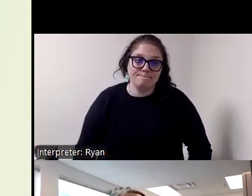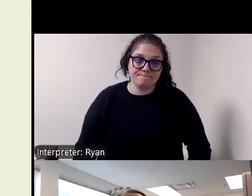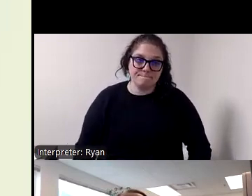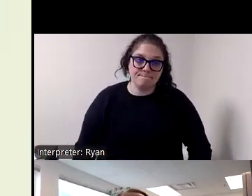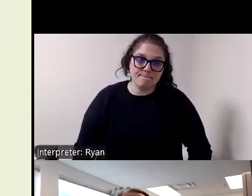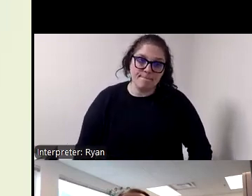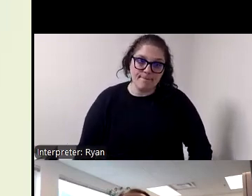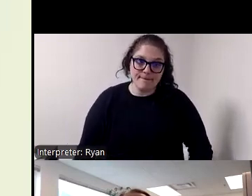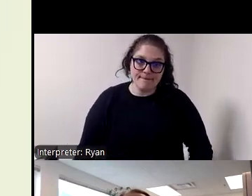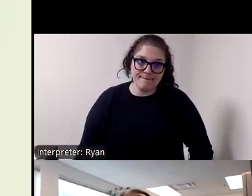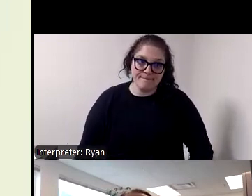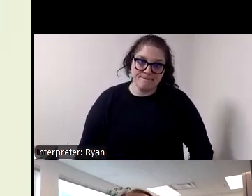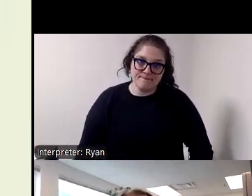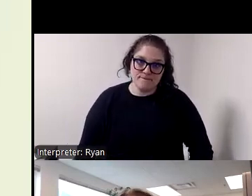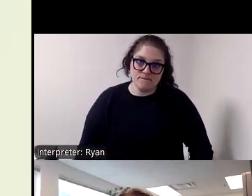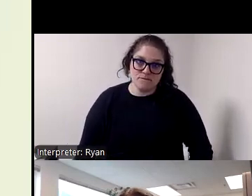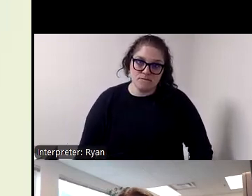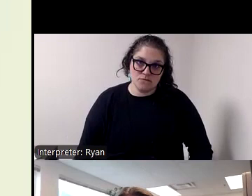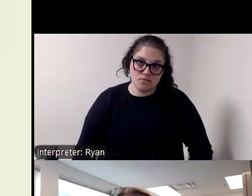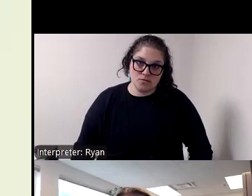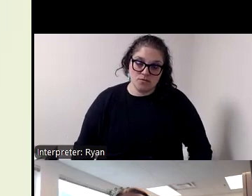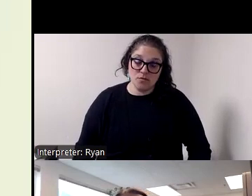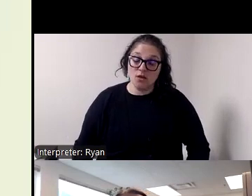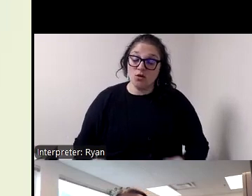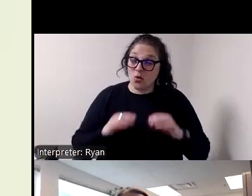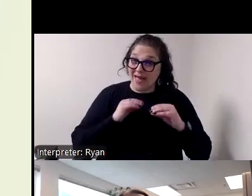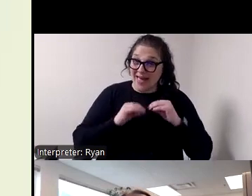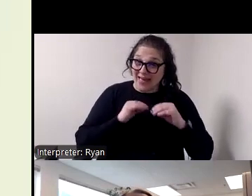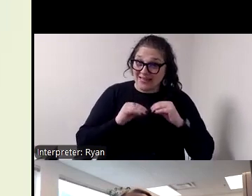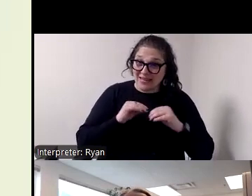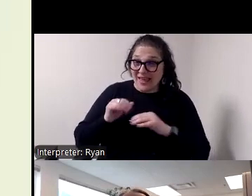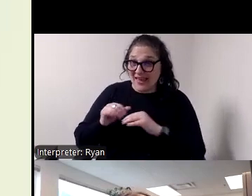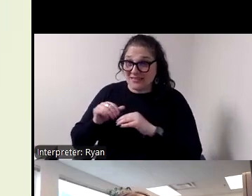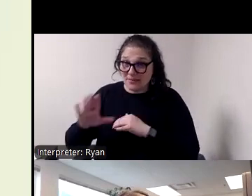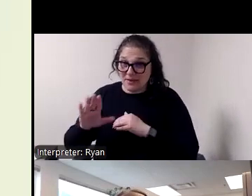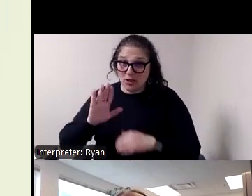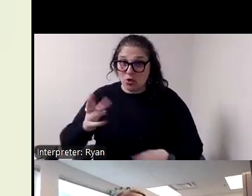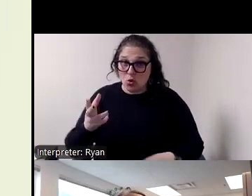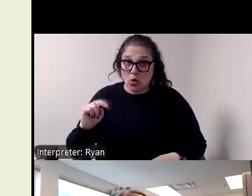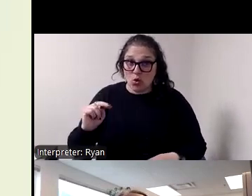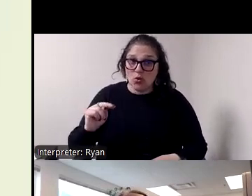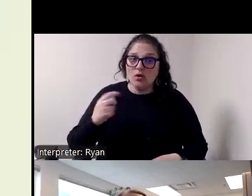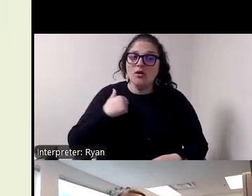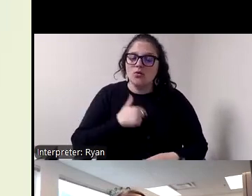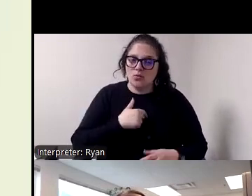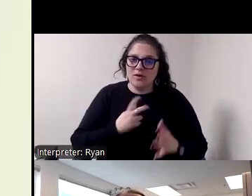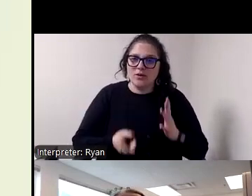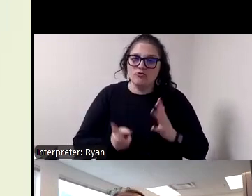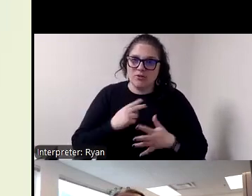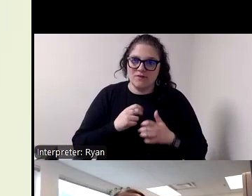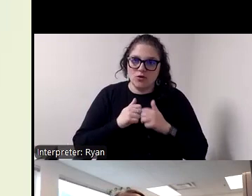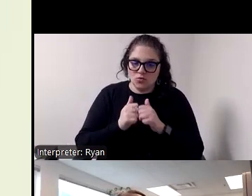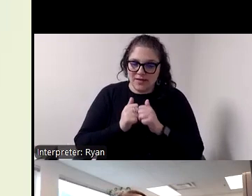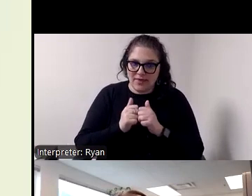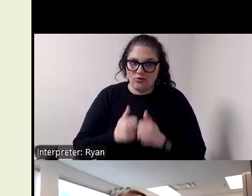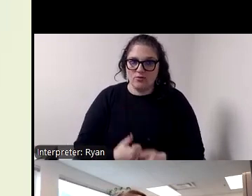Now, entering and editing and submitting your own timesheet, I figure that we could kind of go through this whole process